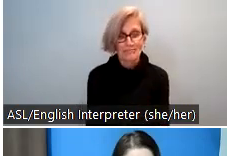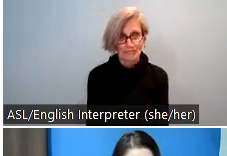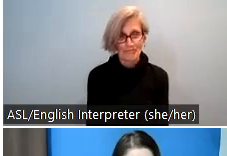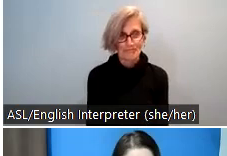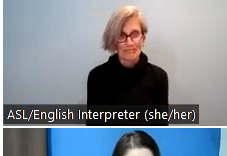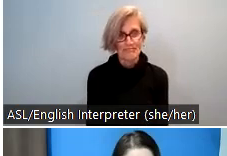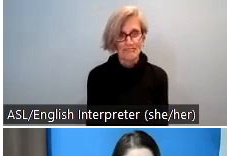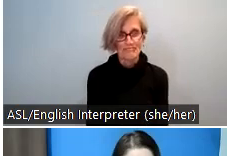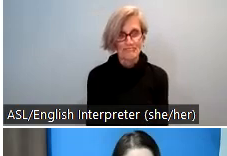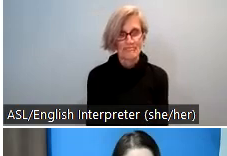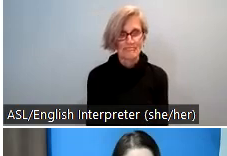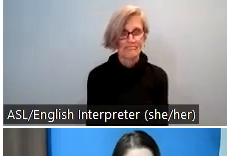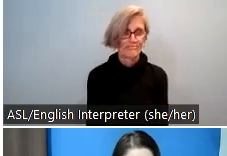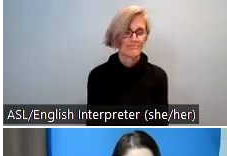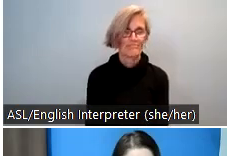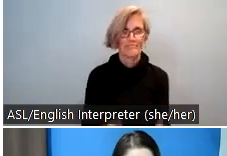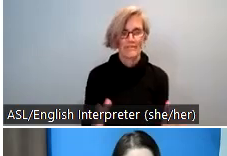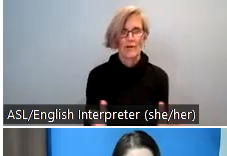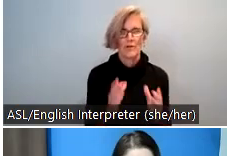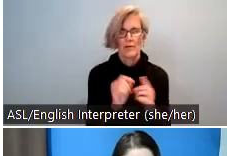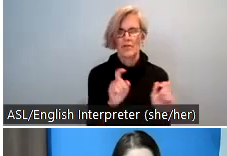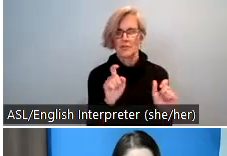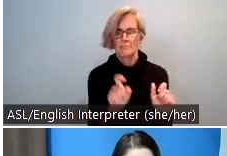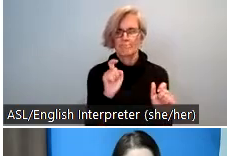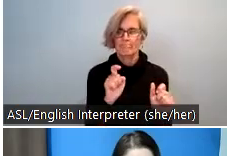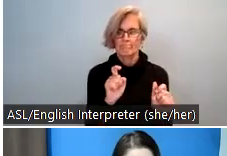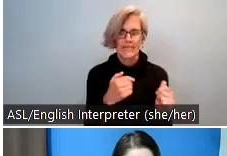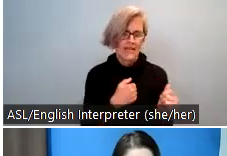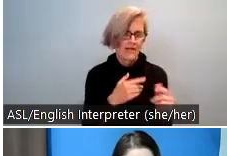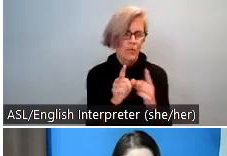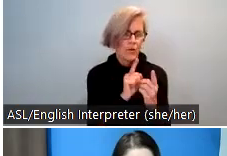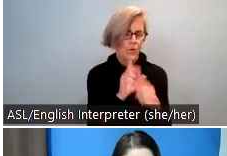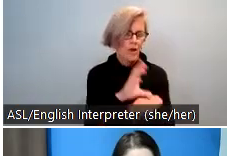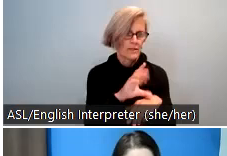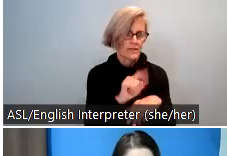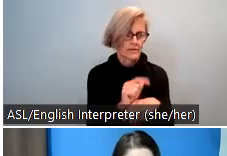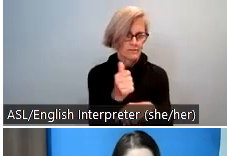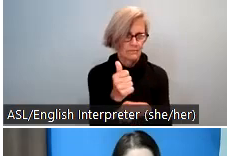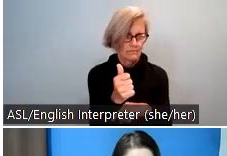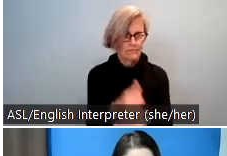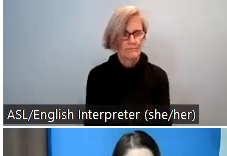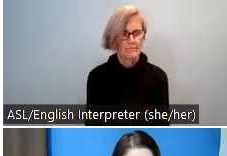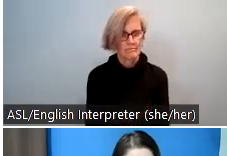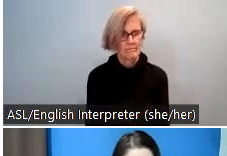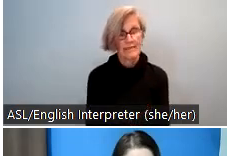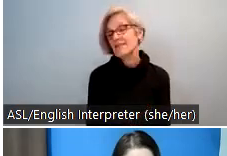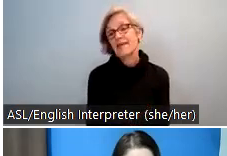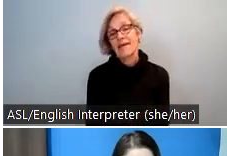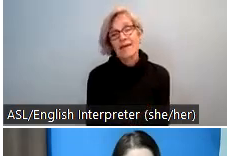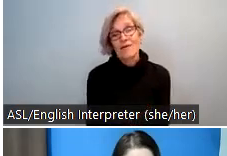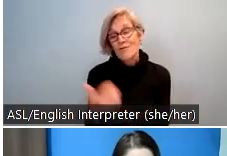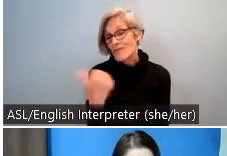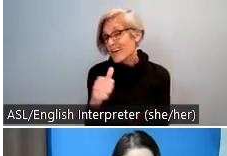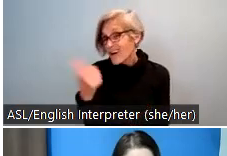get onto Calendly and get something scheduled at that point. But just in general, for any application questions